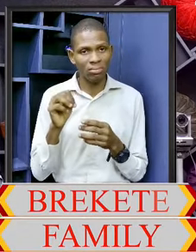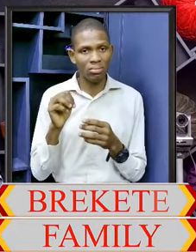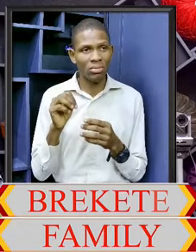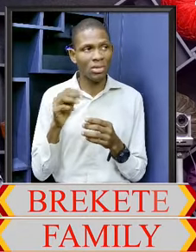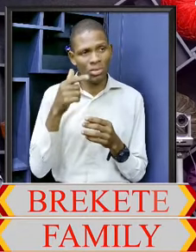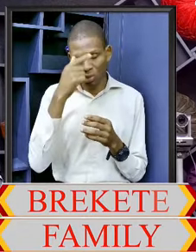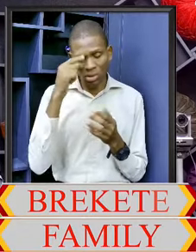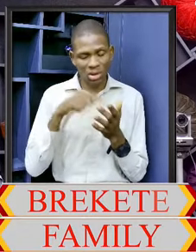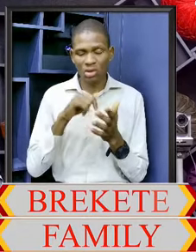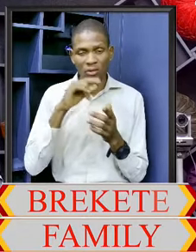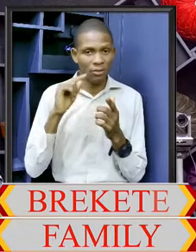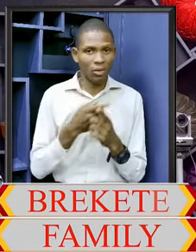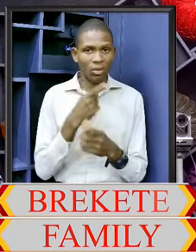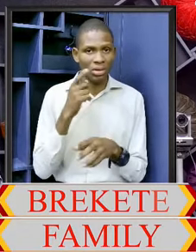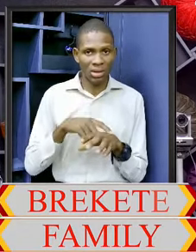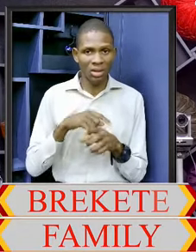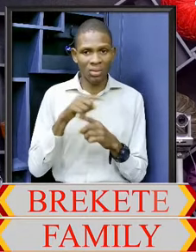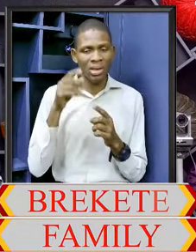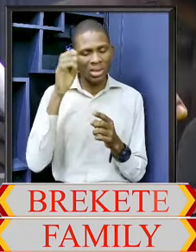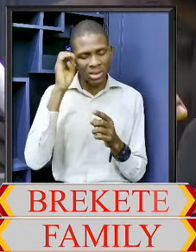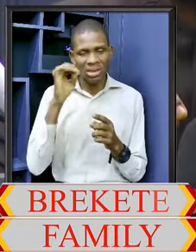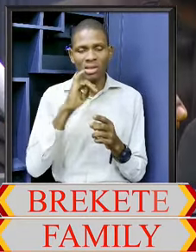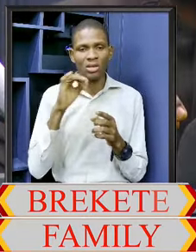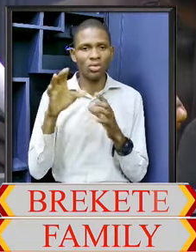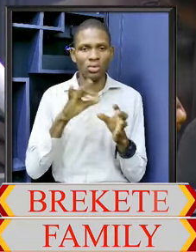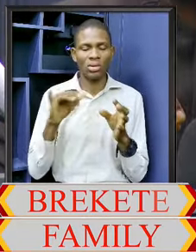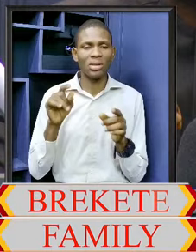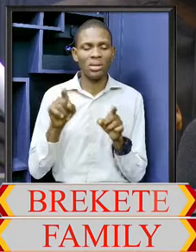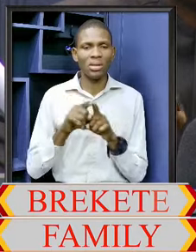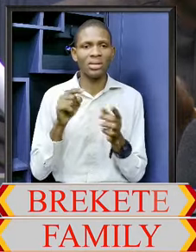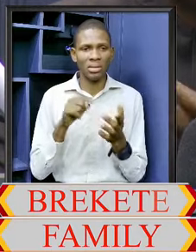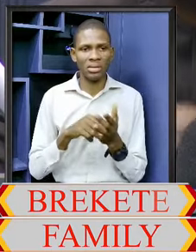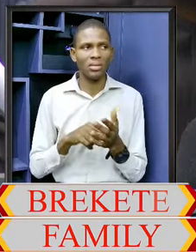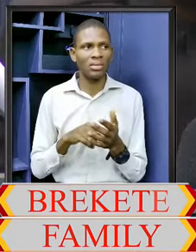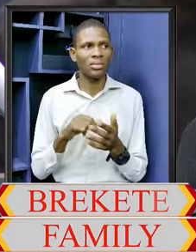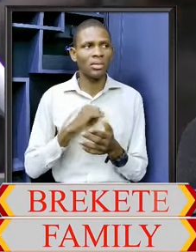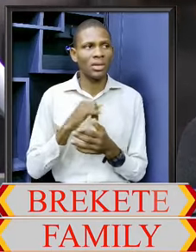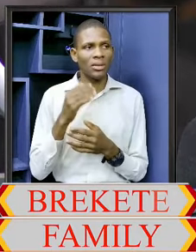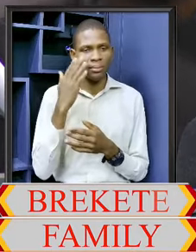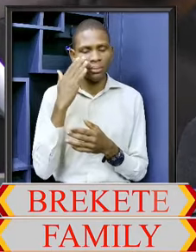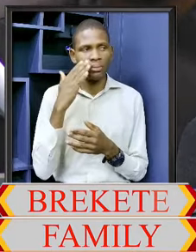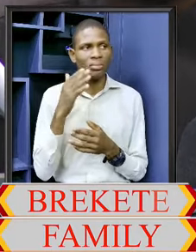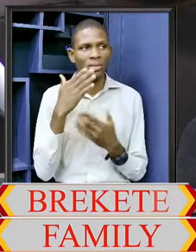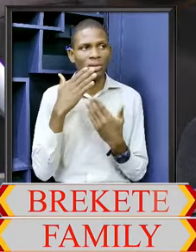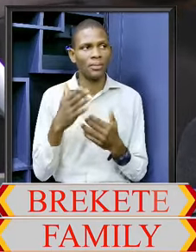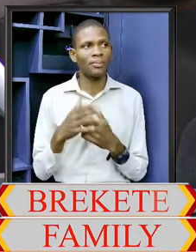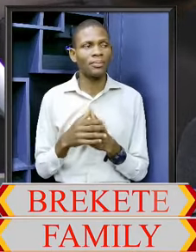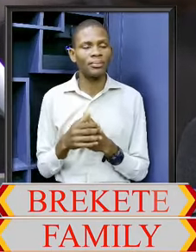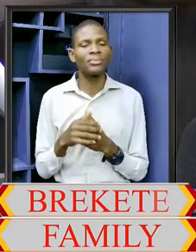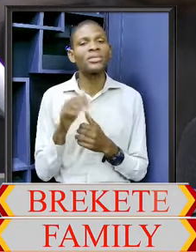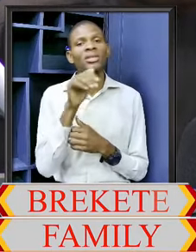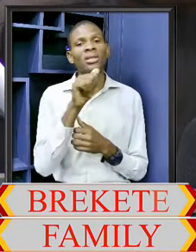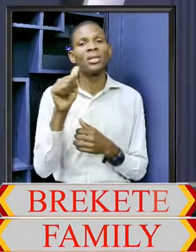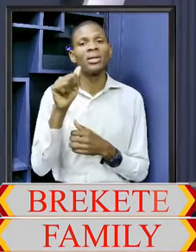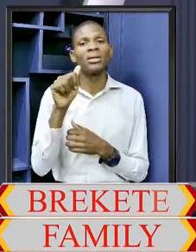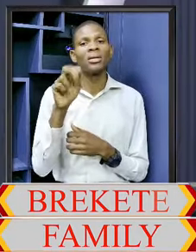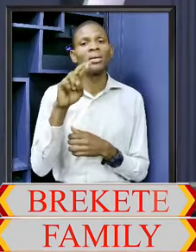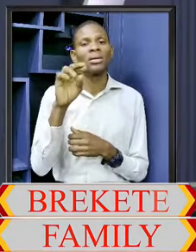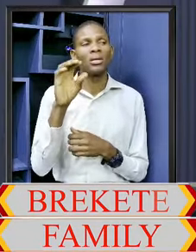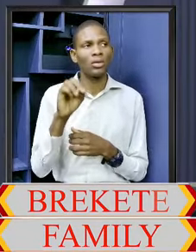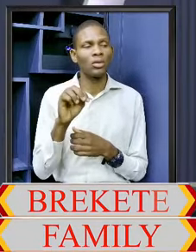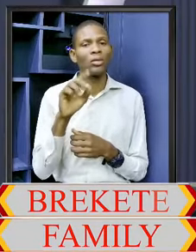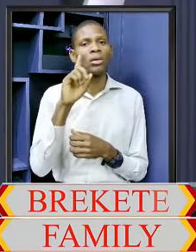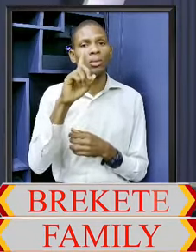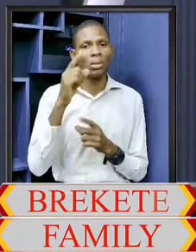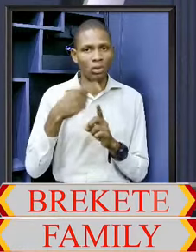this before. This not be the first time. Yes. When he they do like this. I'm aware. Okay. Thank you. Aaron. Yes,